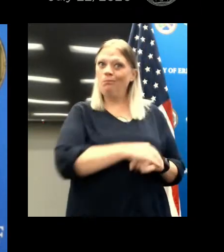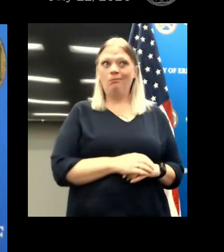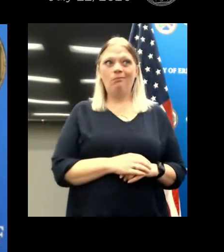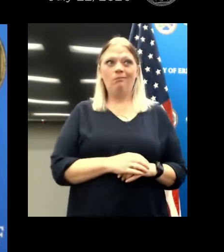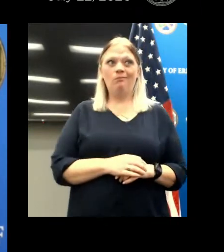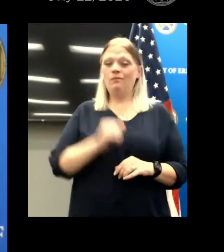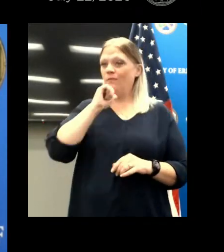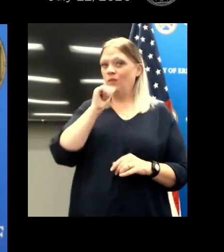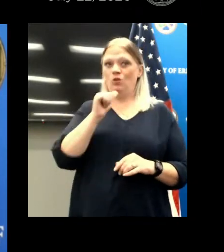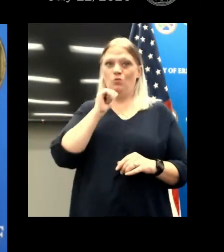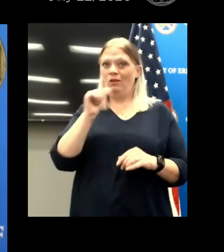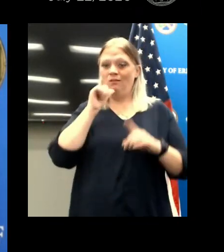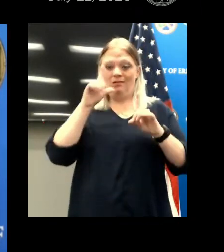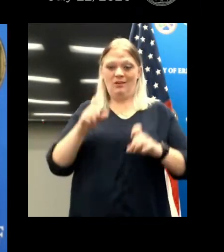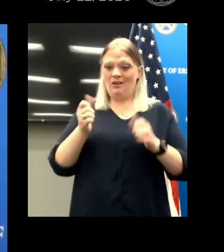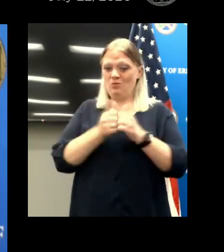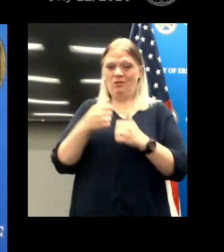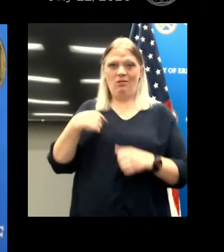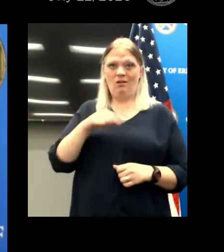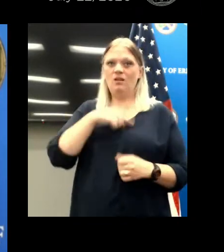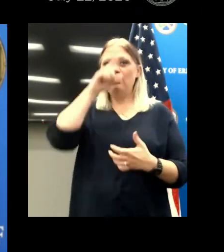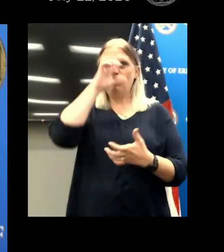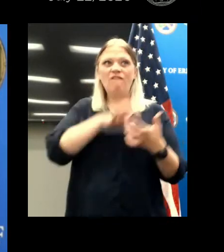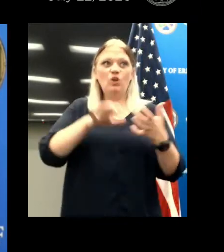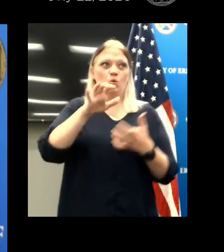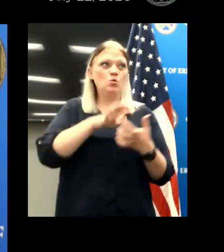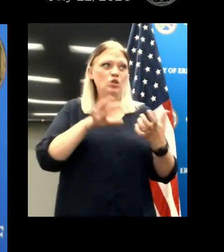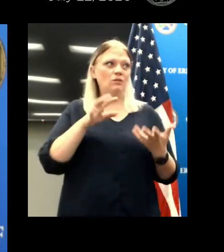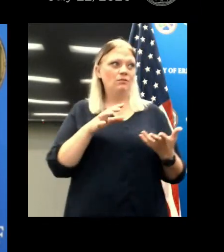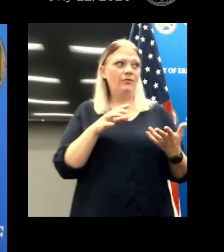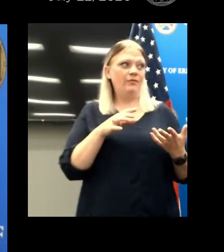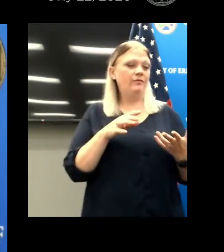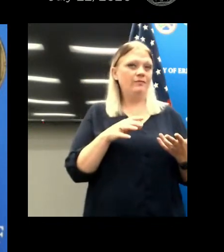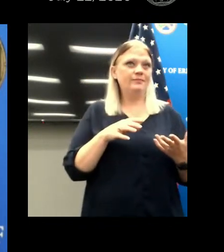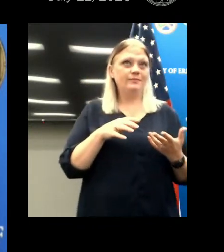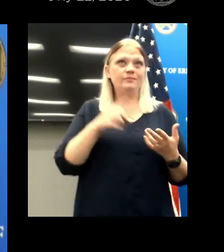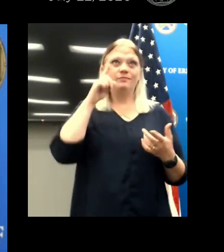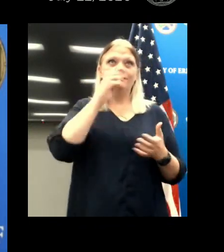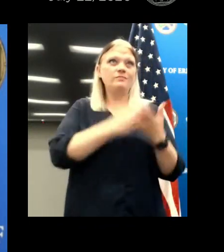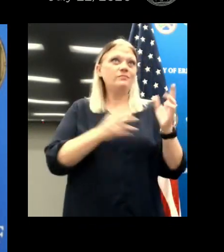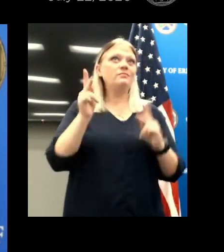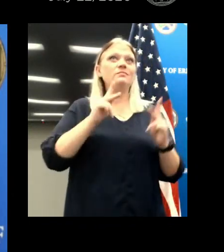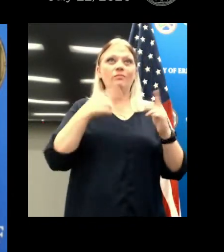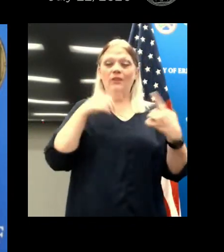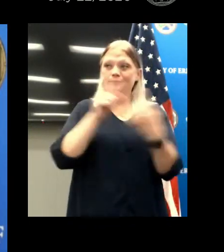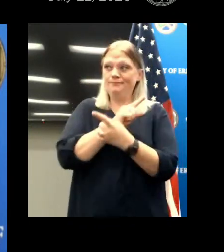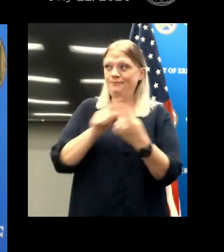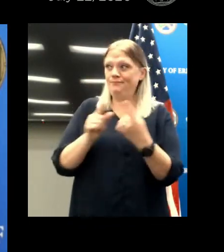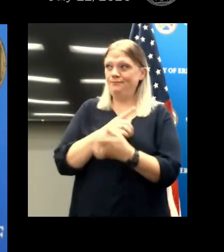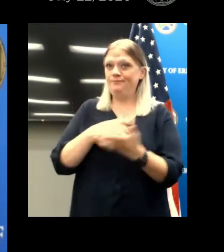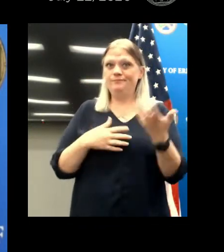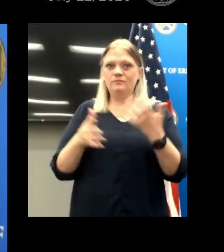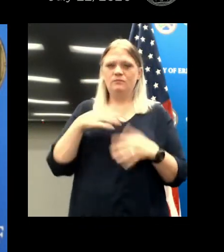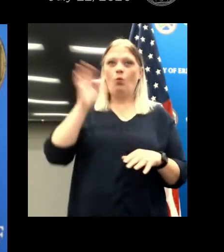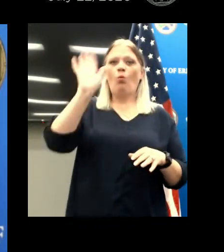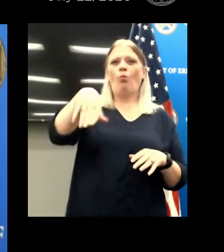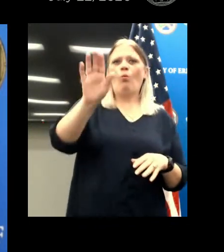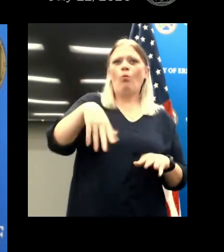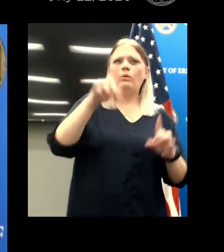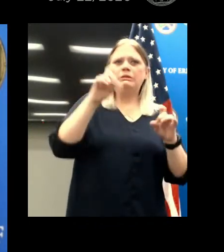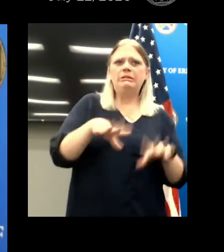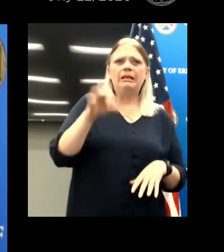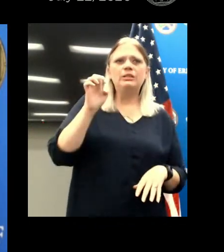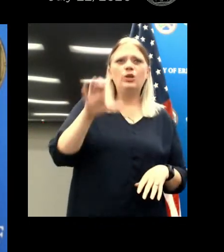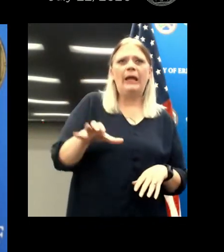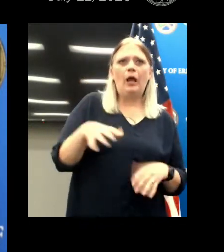get your test analyzed by us. And I know there's confusion out there because there's confusion among some people that I've run into who said, hey, I got my test done by